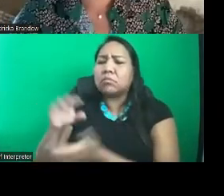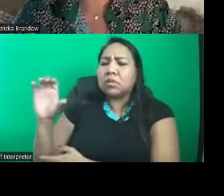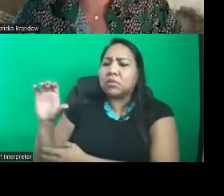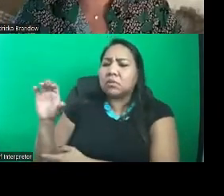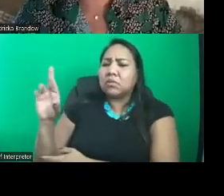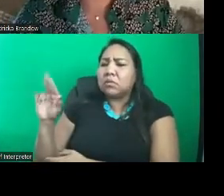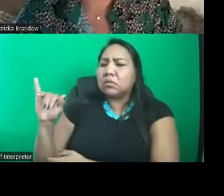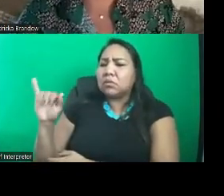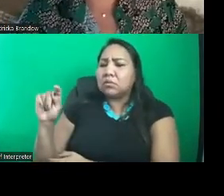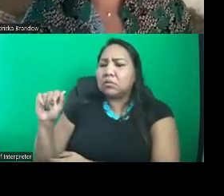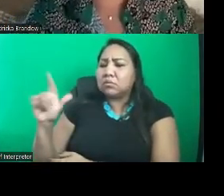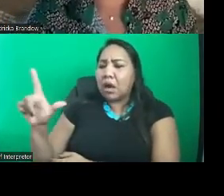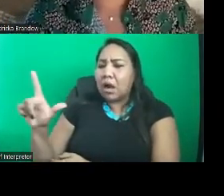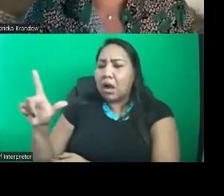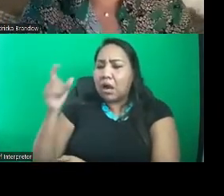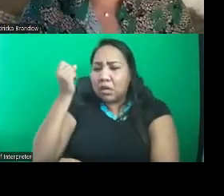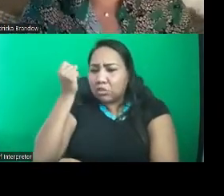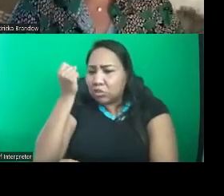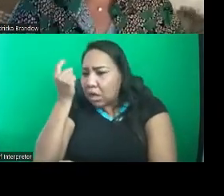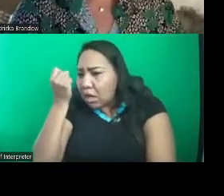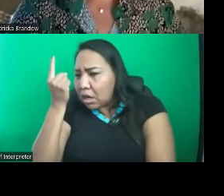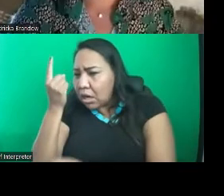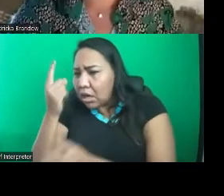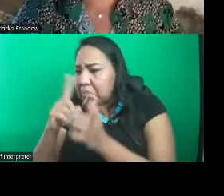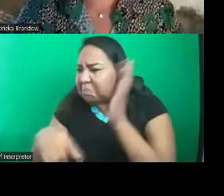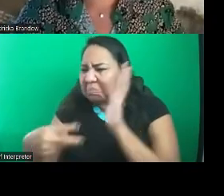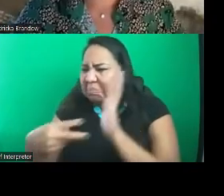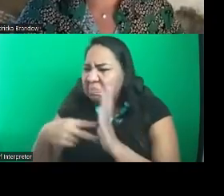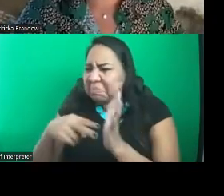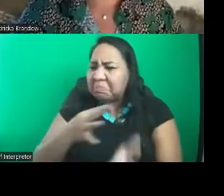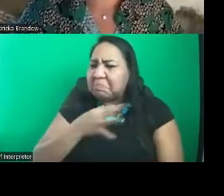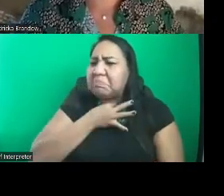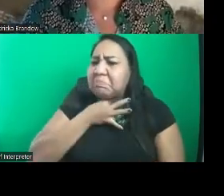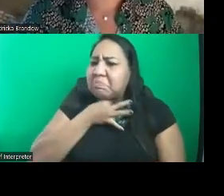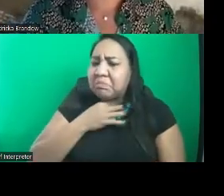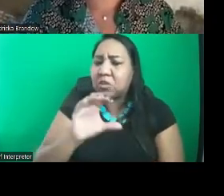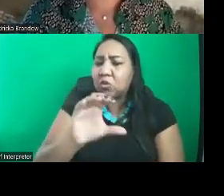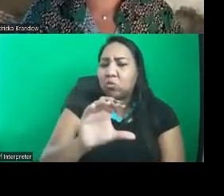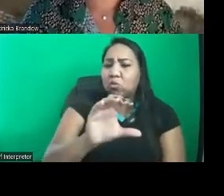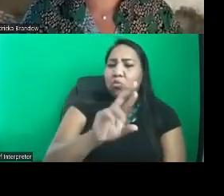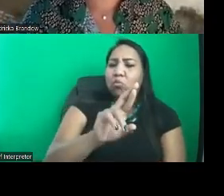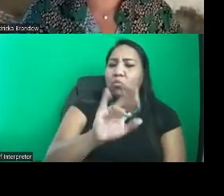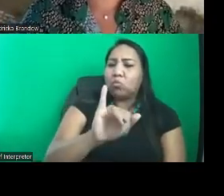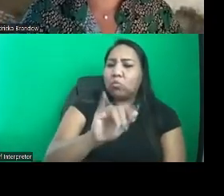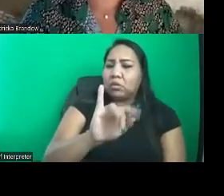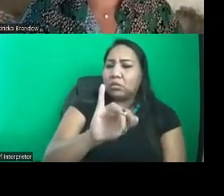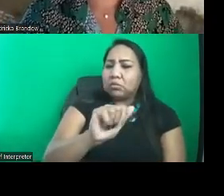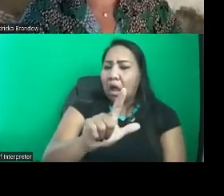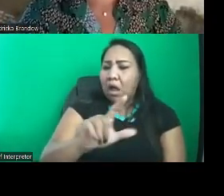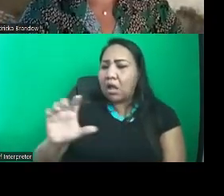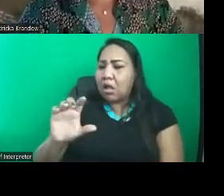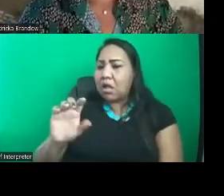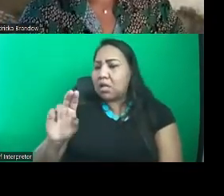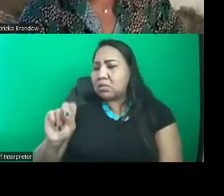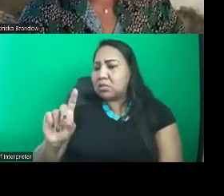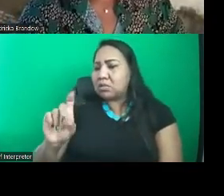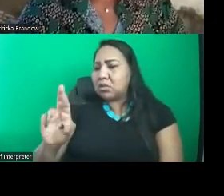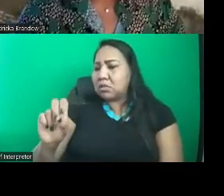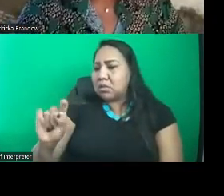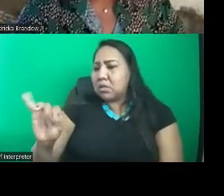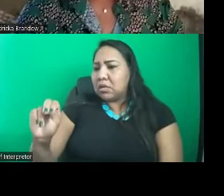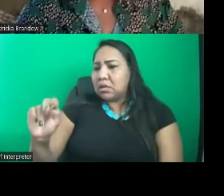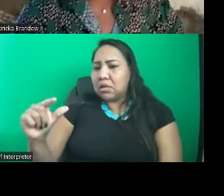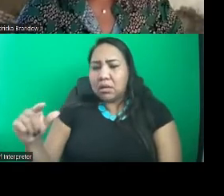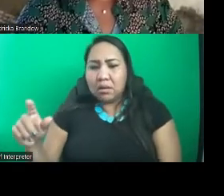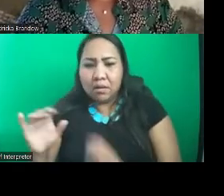Yeah, thank you, Vincent, for the question. So what I would recommend to everyone